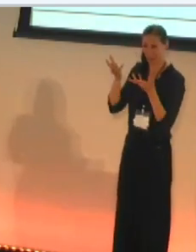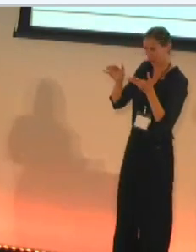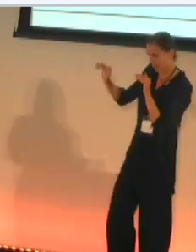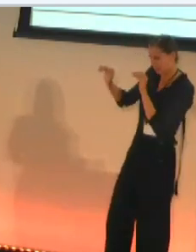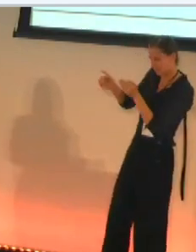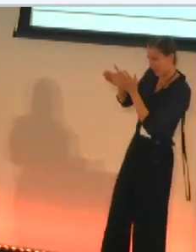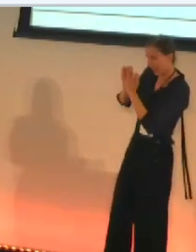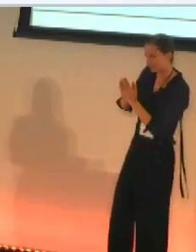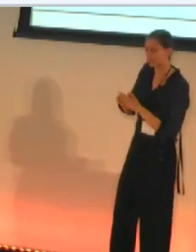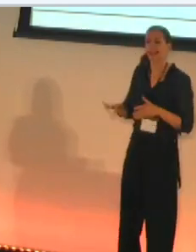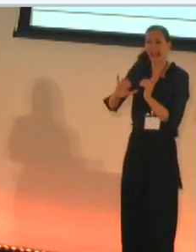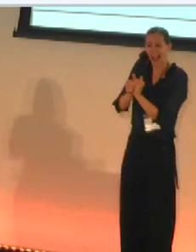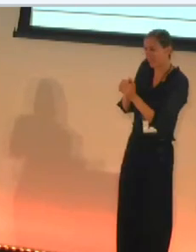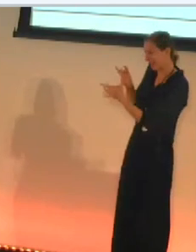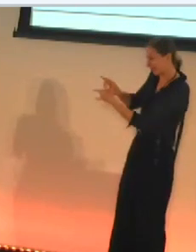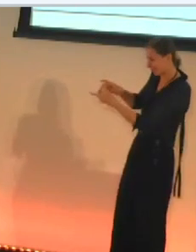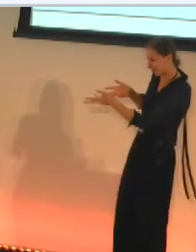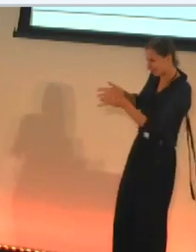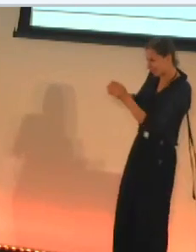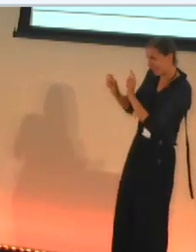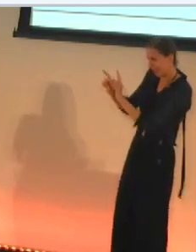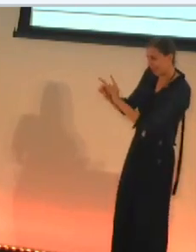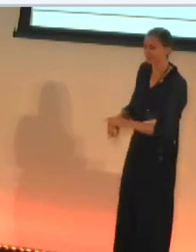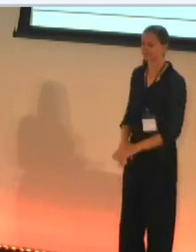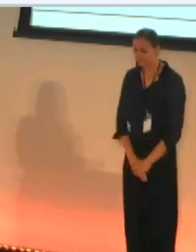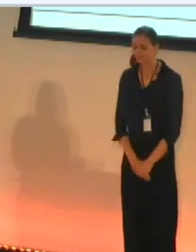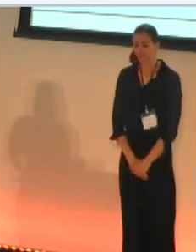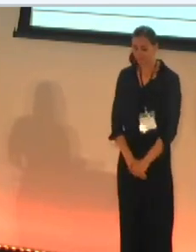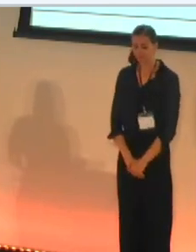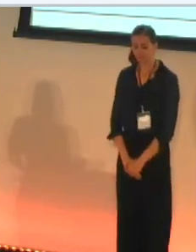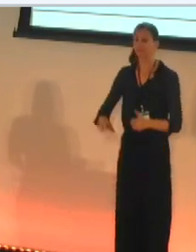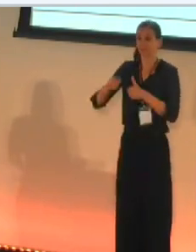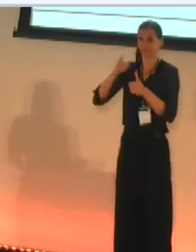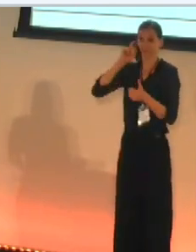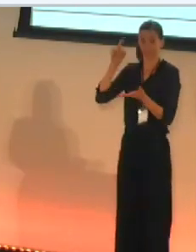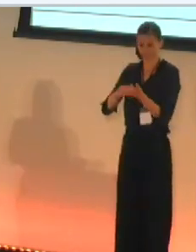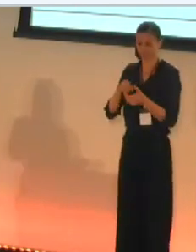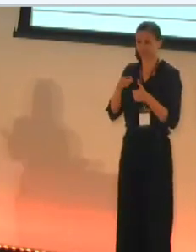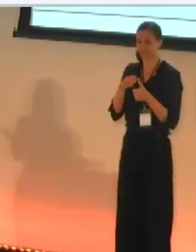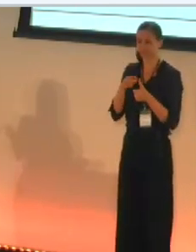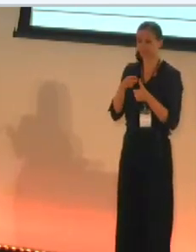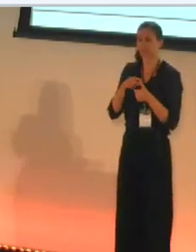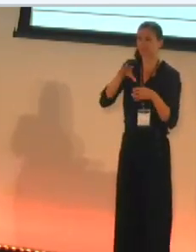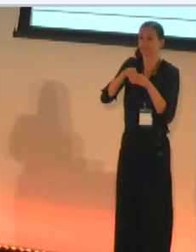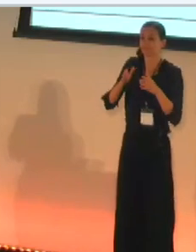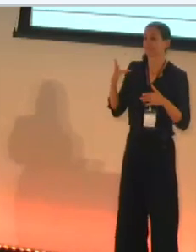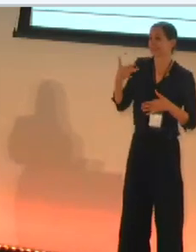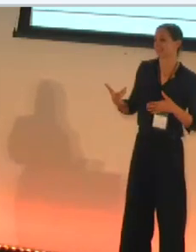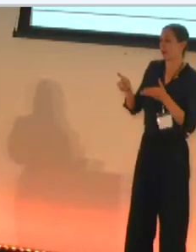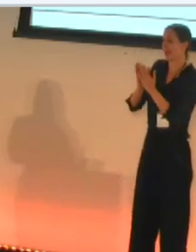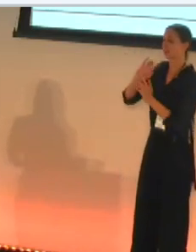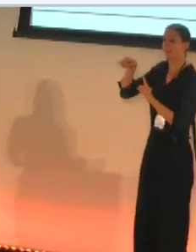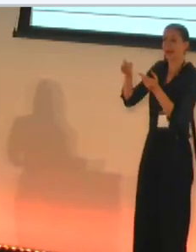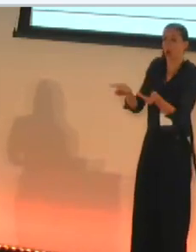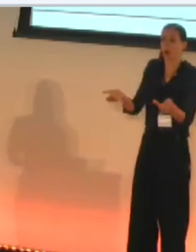which people interacted with the guide to fulfill their accessibility needs. First, we found that participants asked about objects in the environment, for example, what an